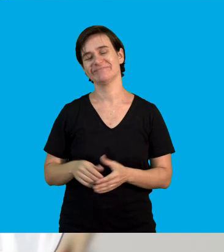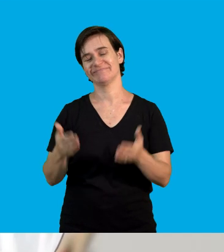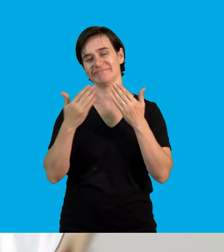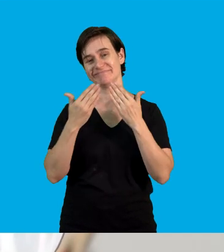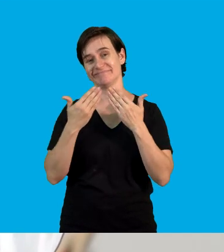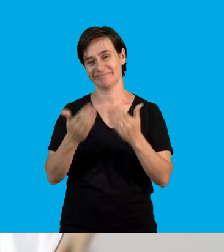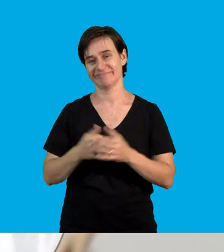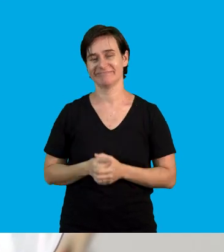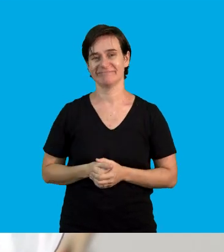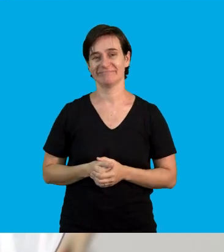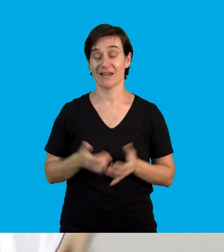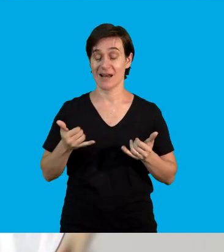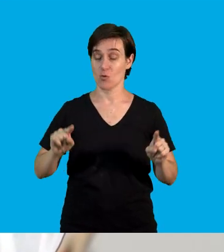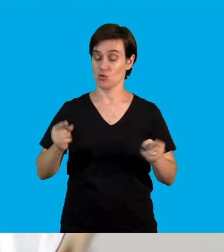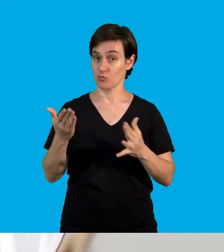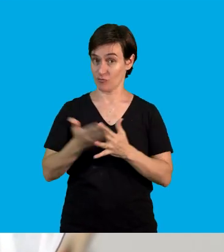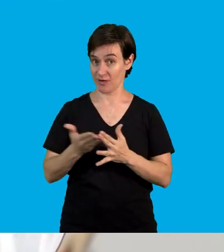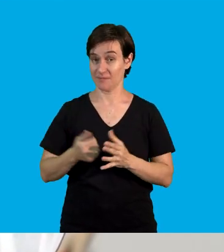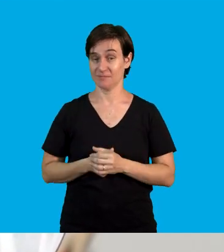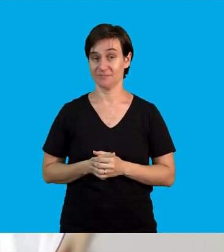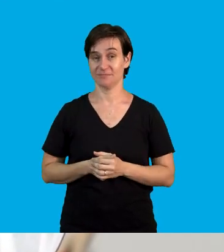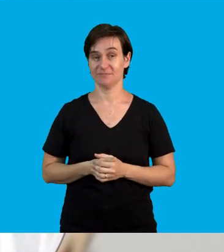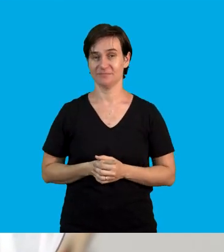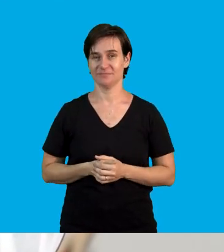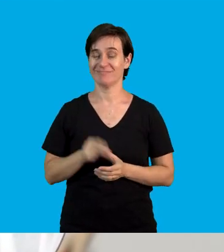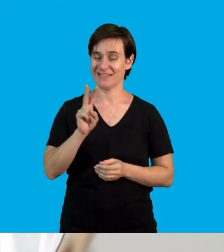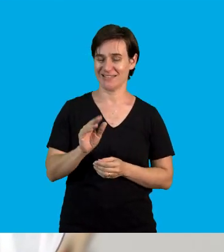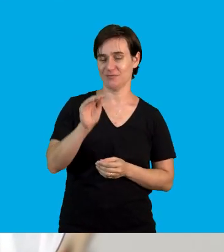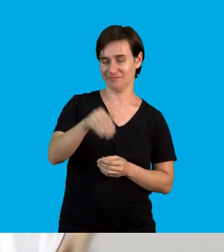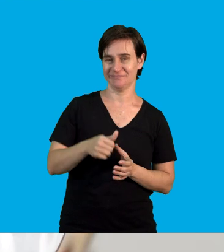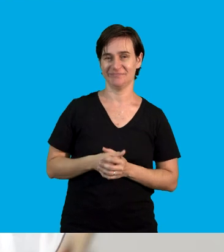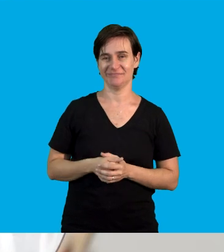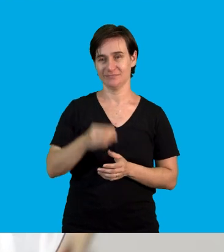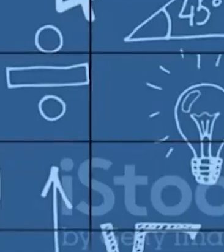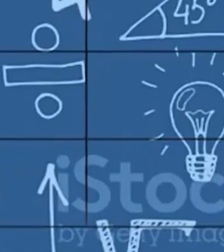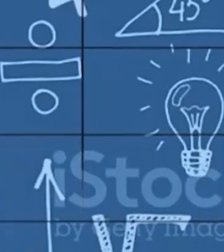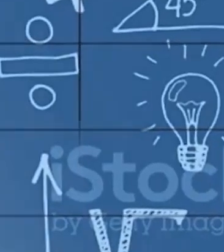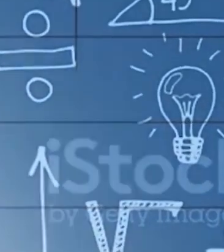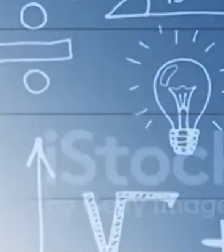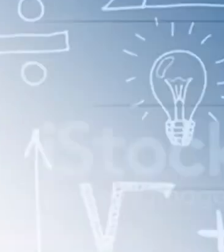Thank you very much. At this stage, let's go for a break. See you soon.